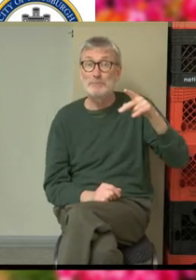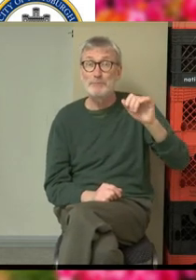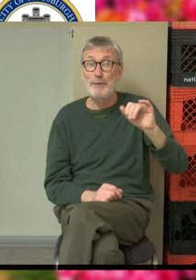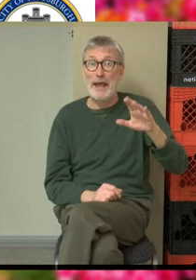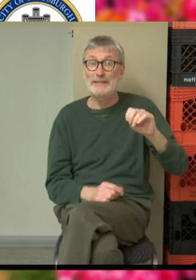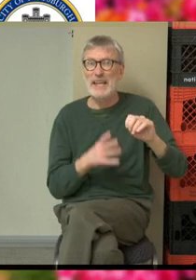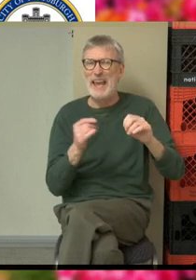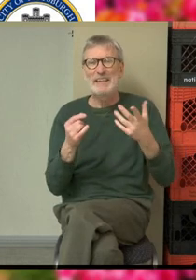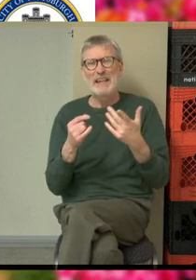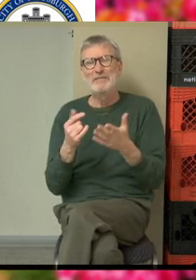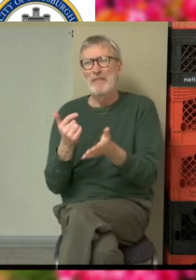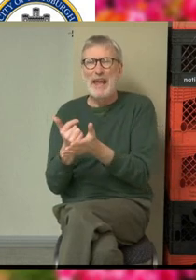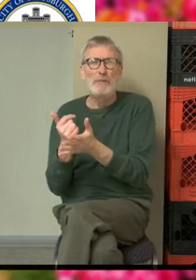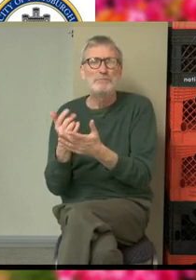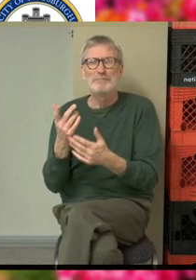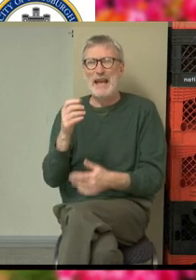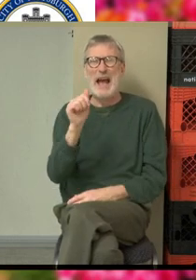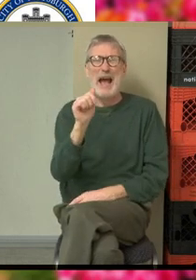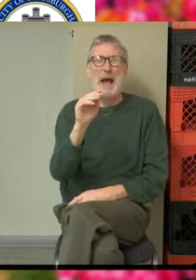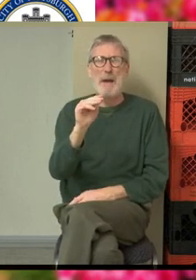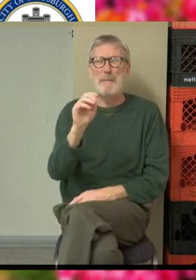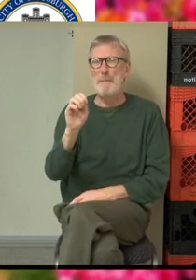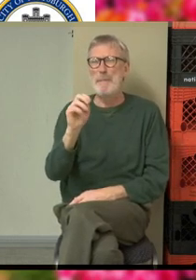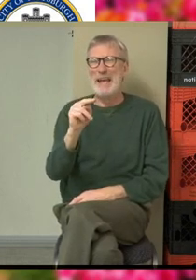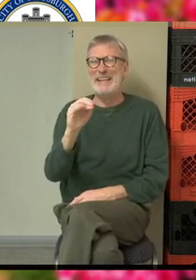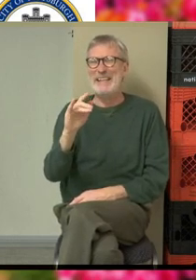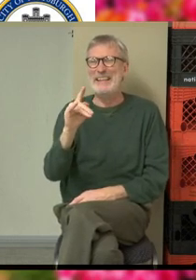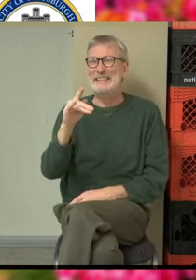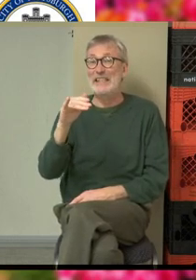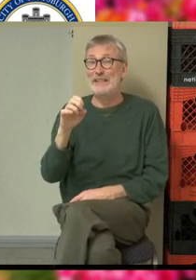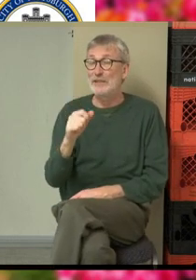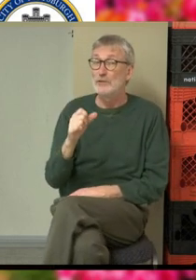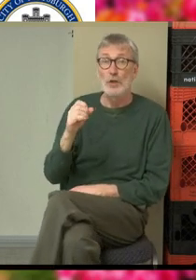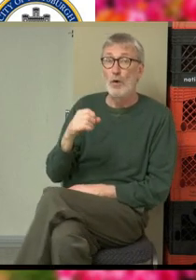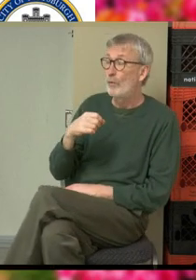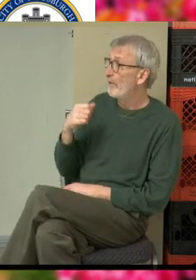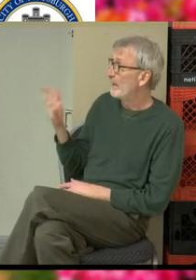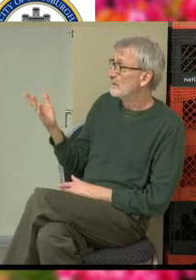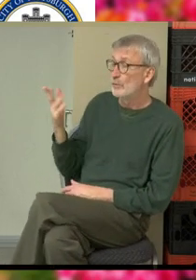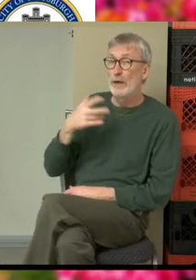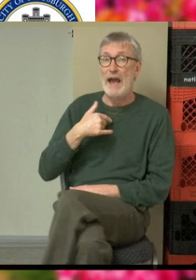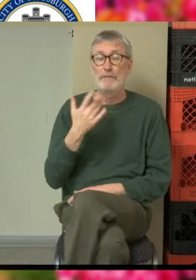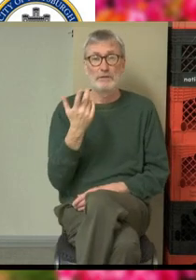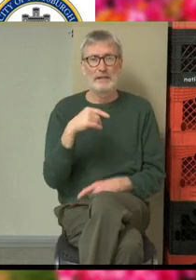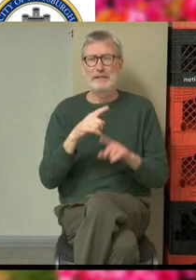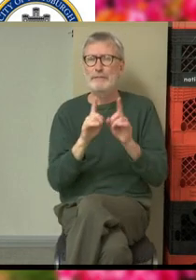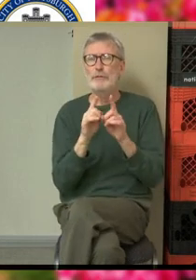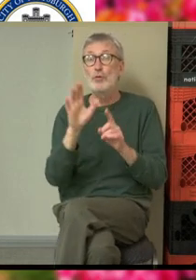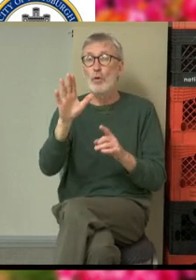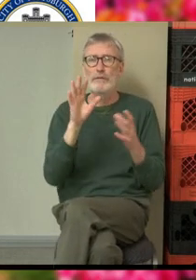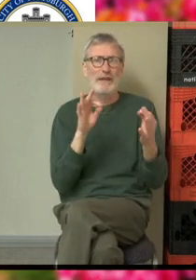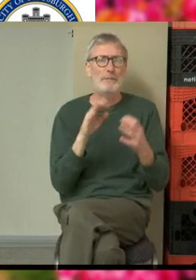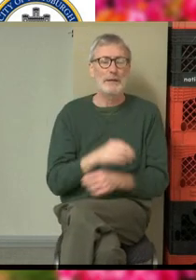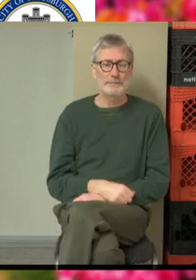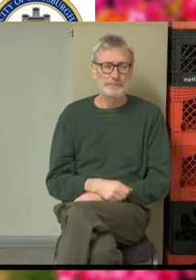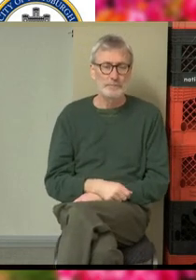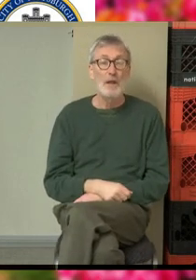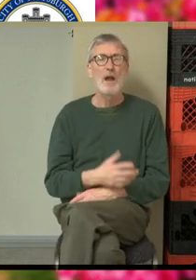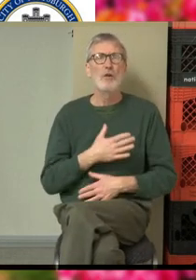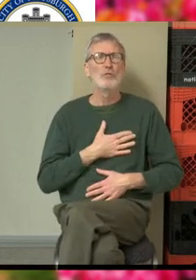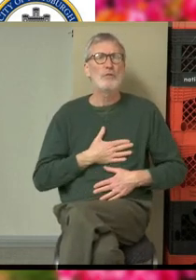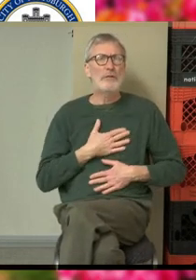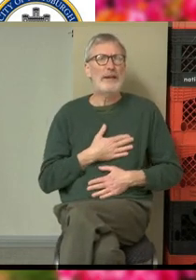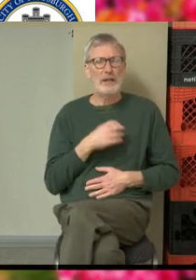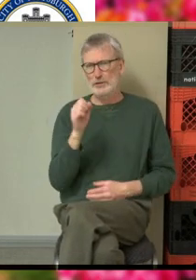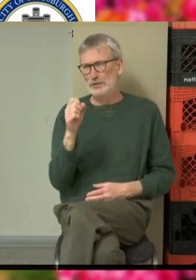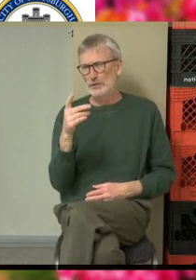each of these categories are some of the main takeaways that we got from that feedback. So under recreational